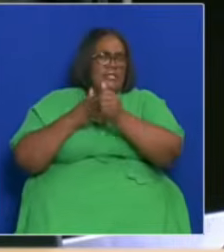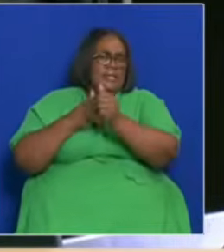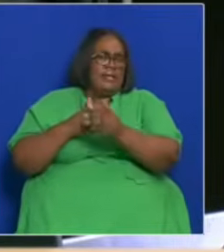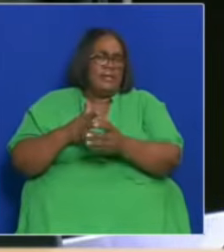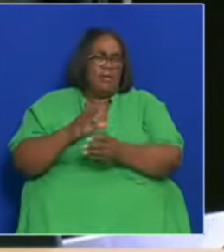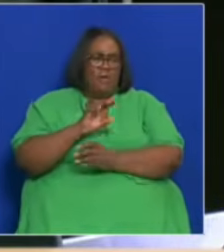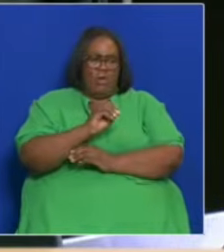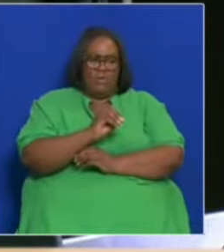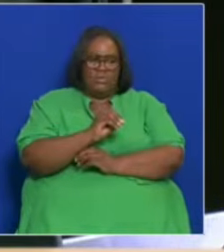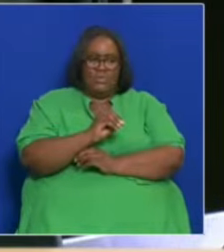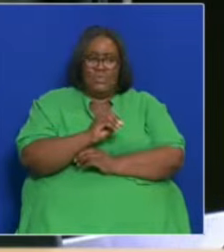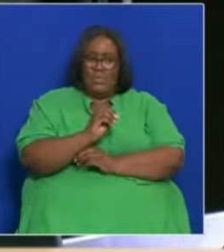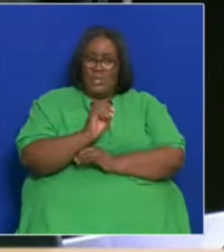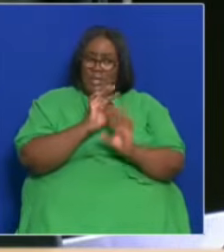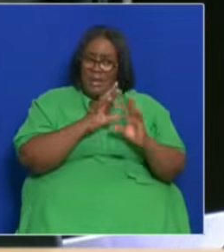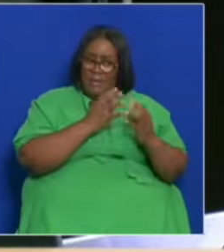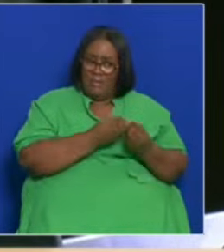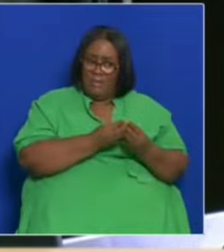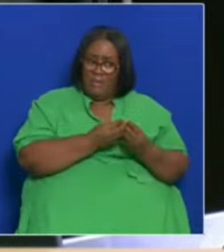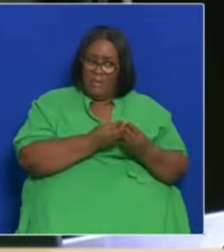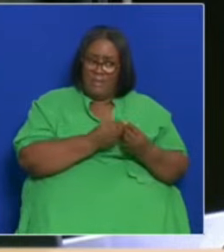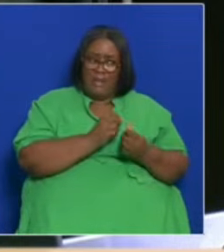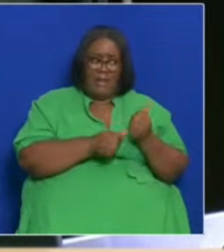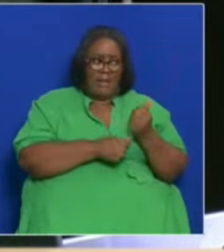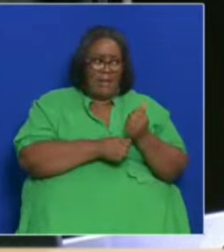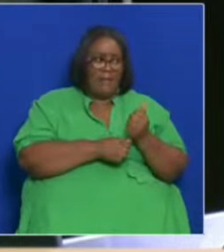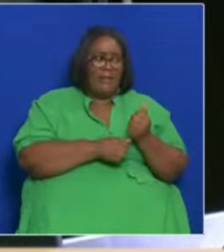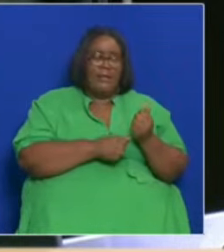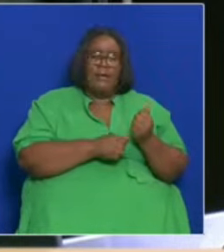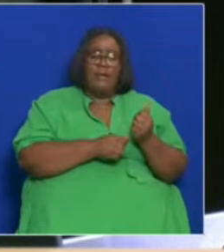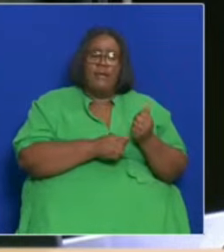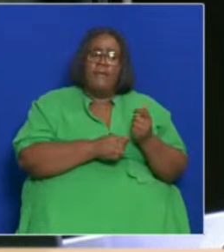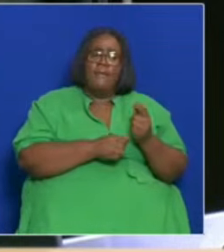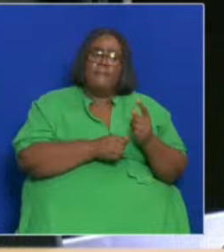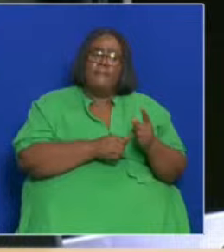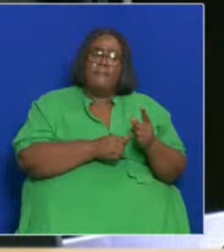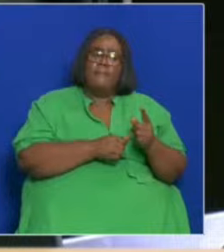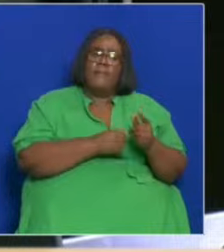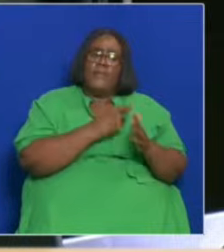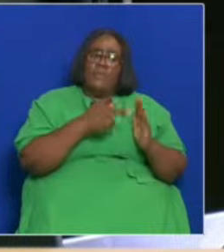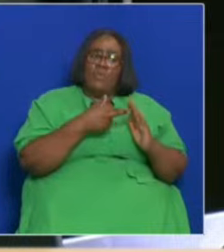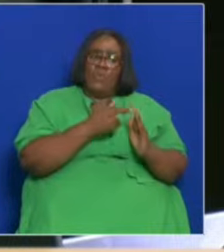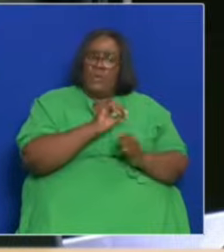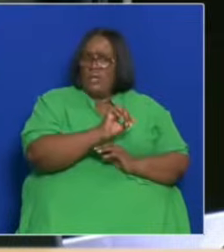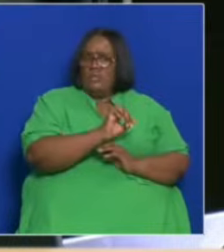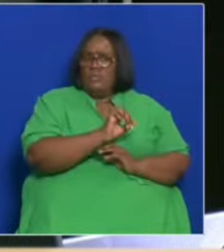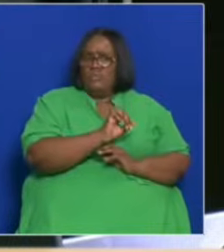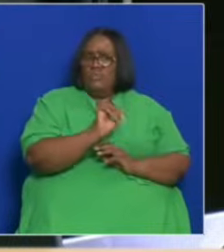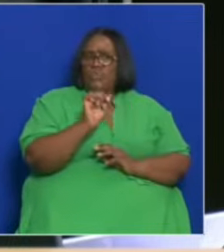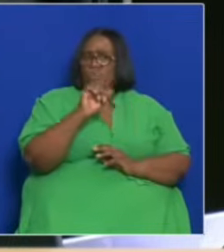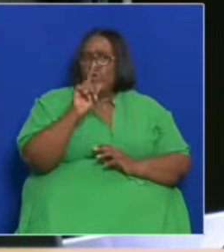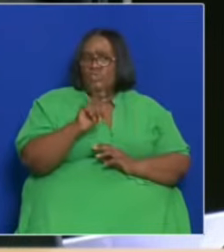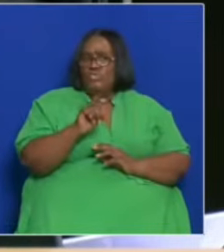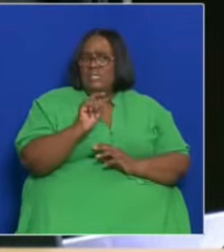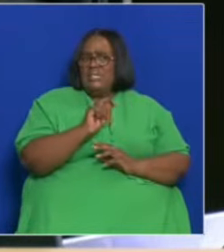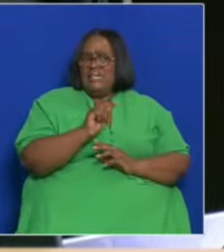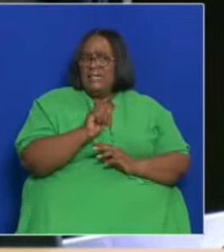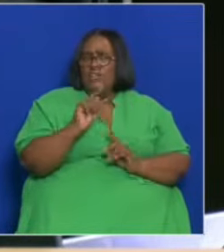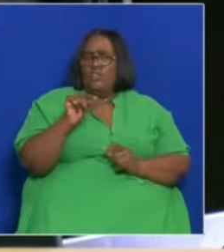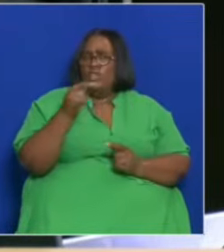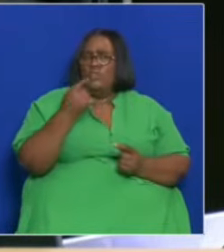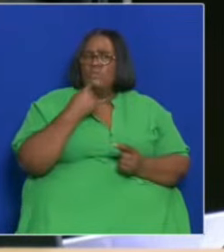mandate. And that question cannot be answered purely by the ID